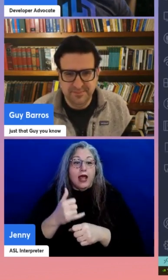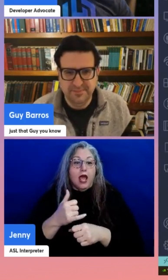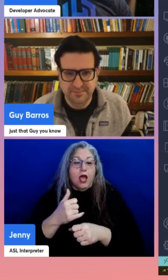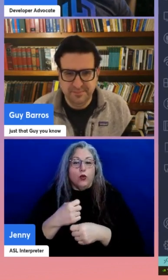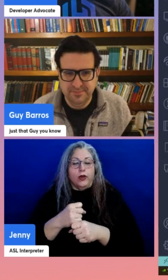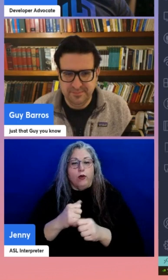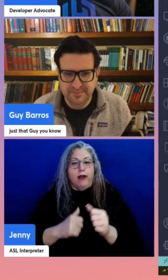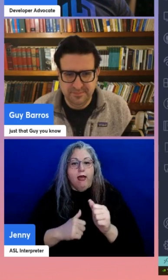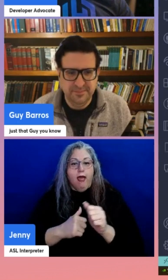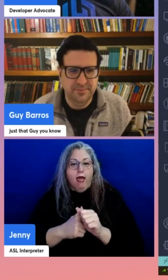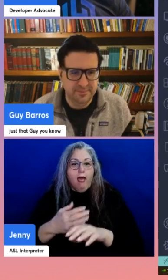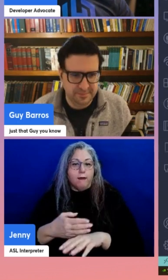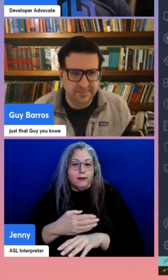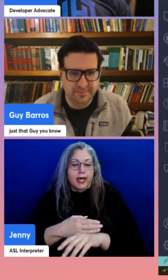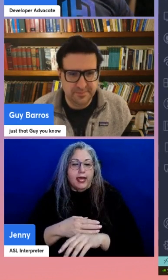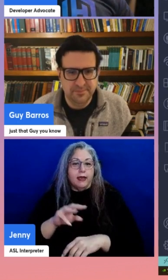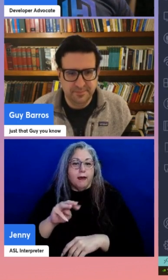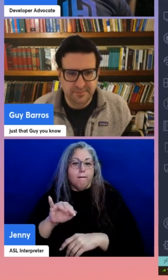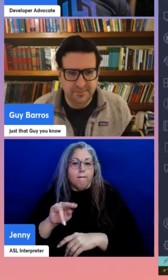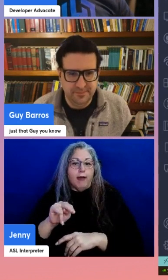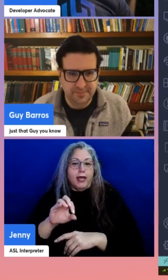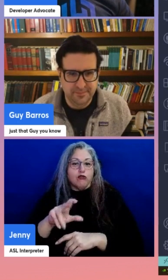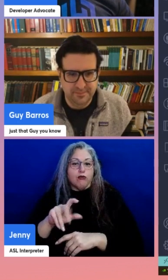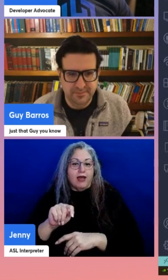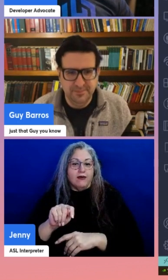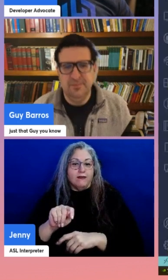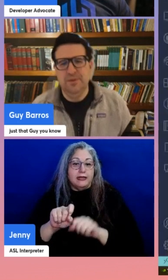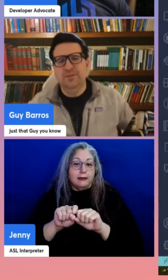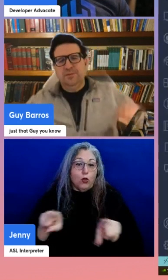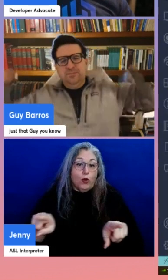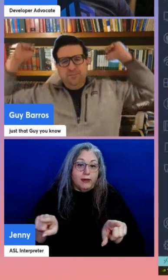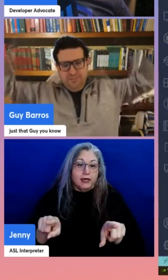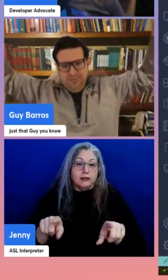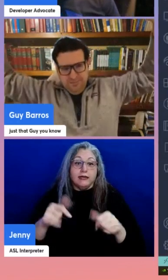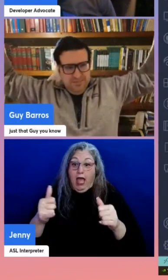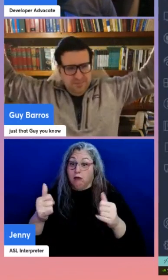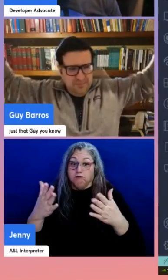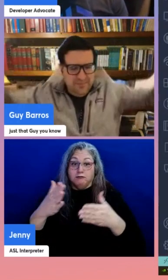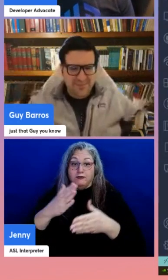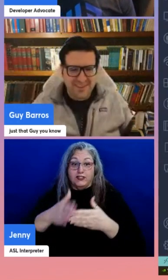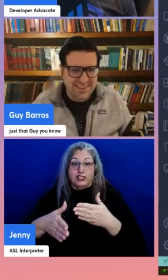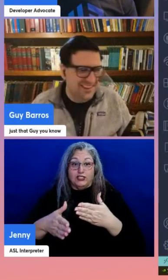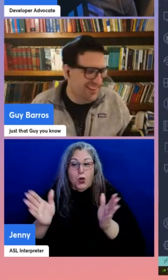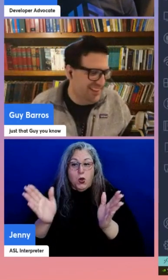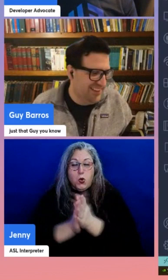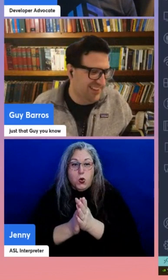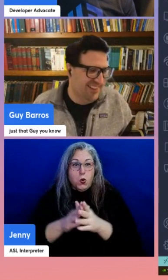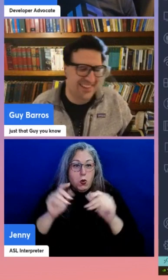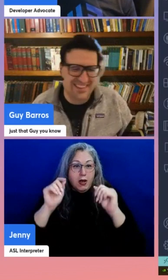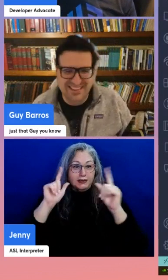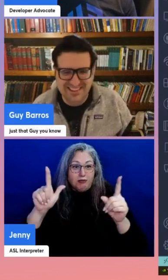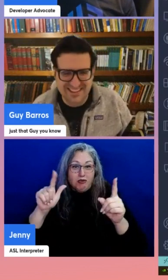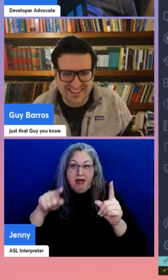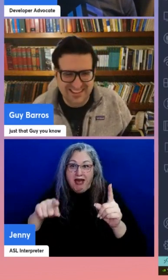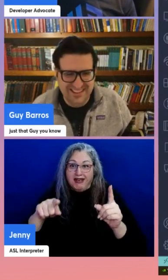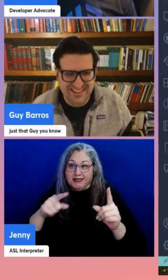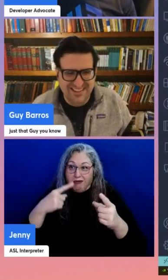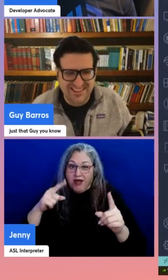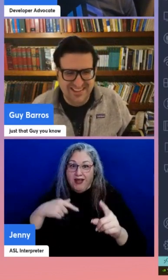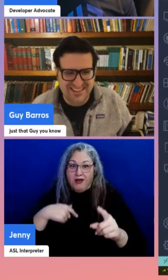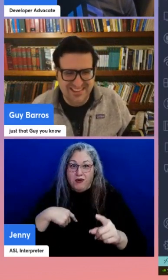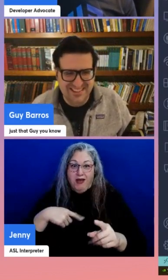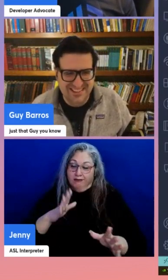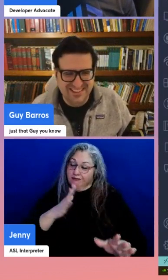updating our Minecraft deployment, and that is now done. That surprises me that worked. I will be 100% honest